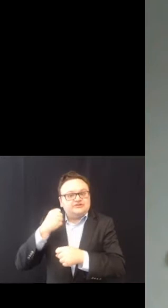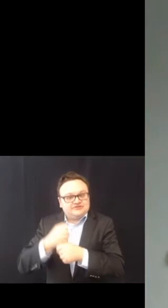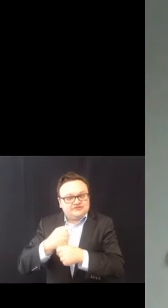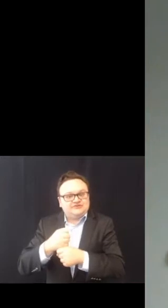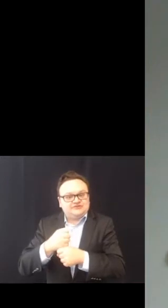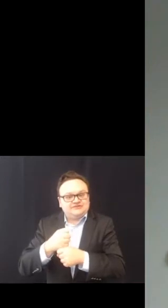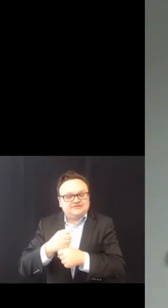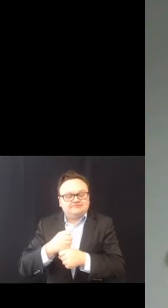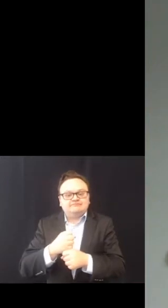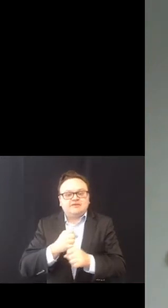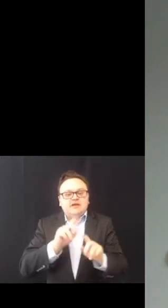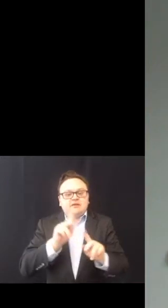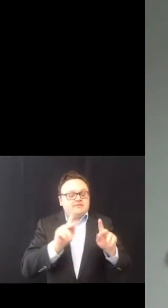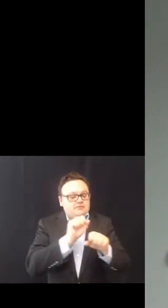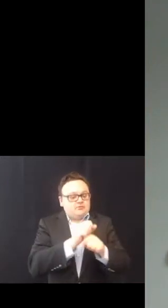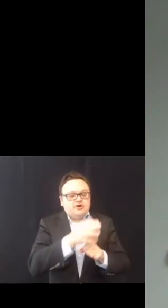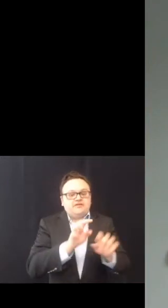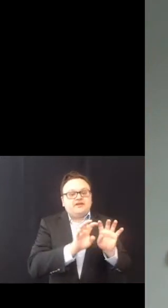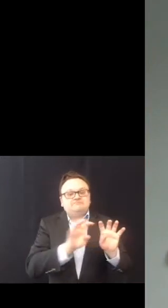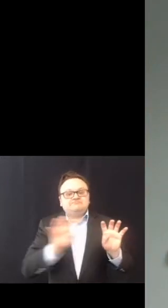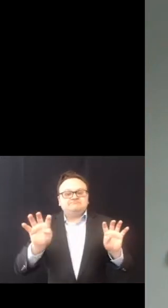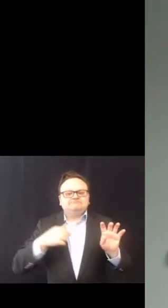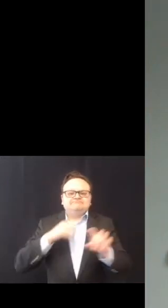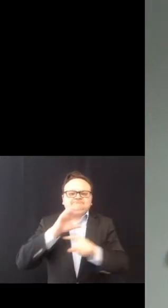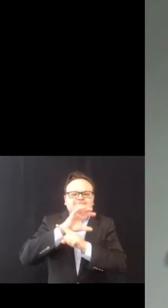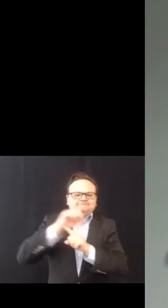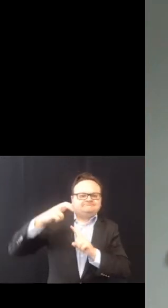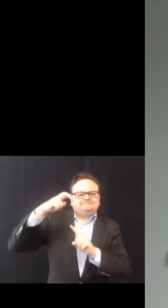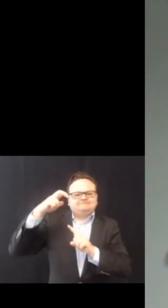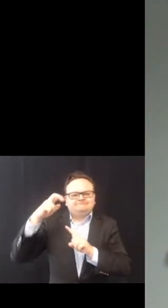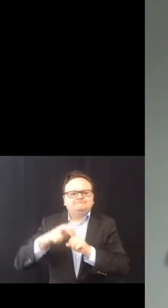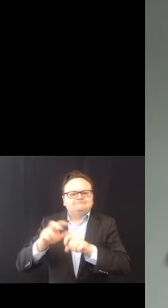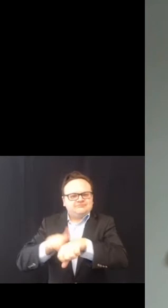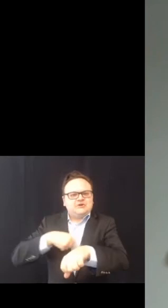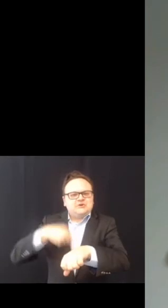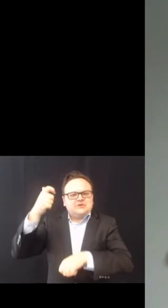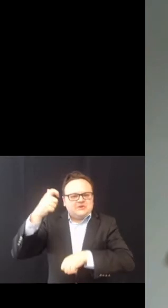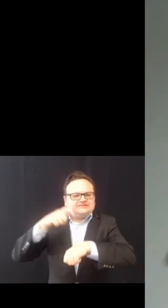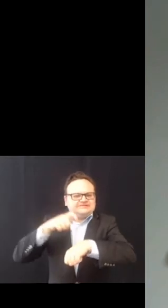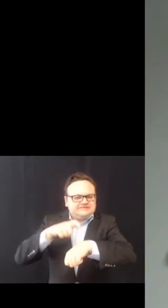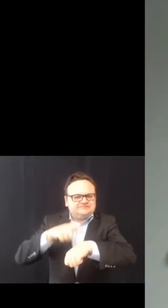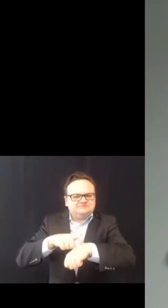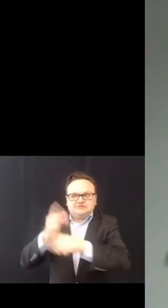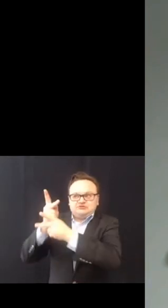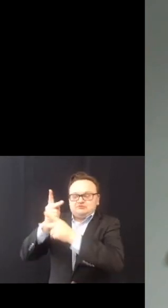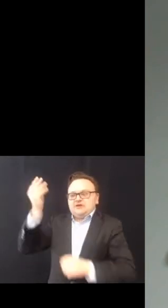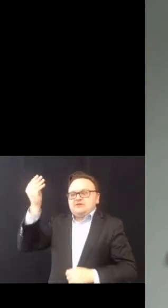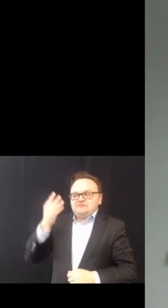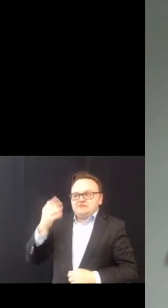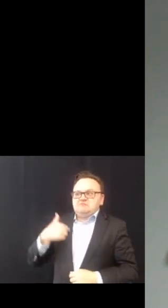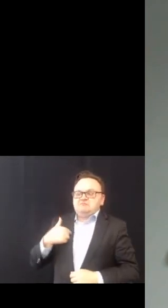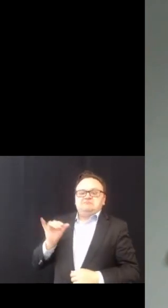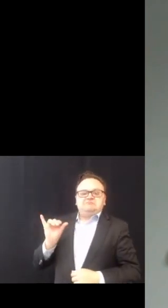longest person of working at this company. My supervisor tells me my job title